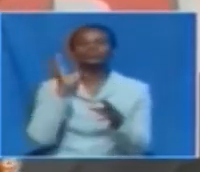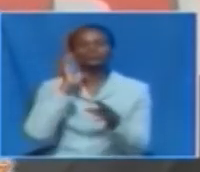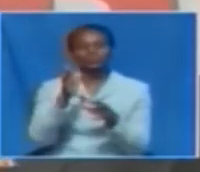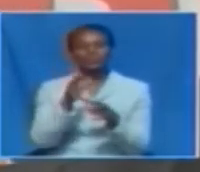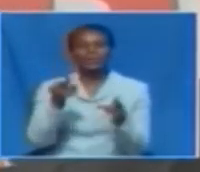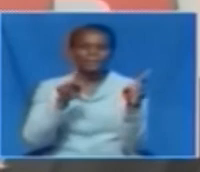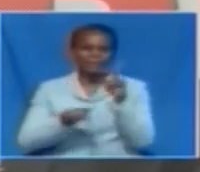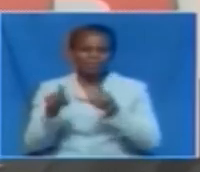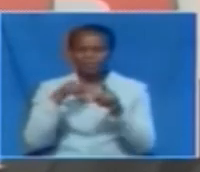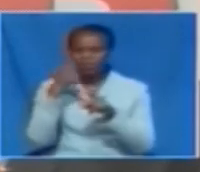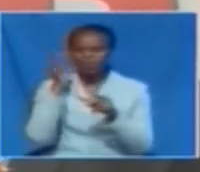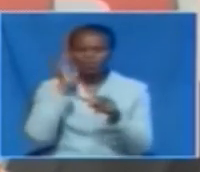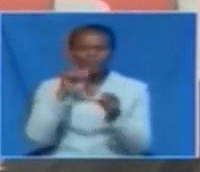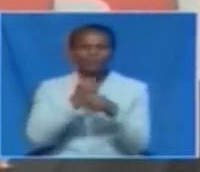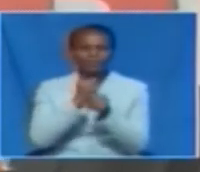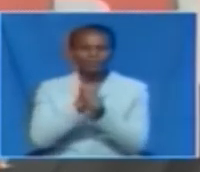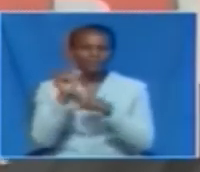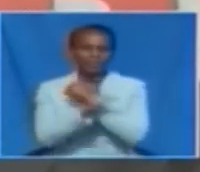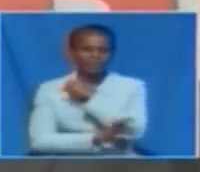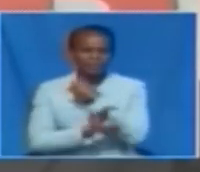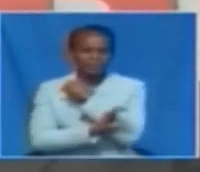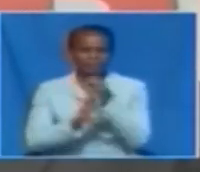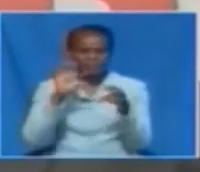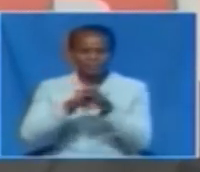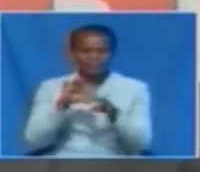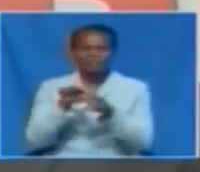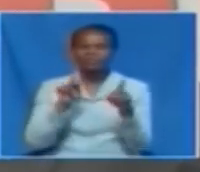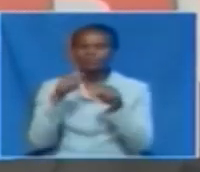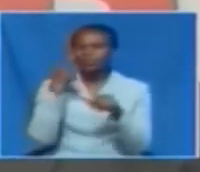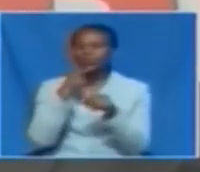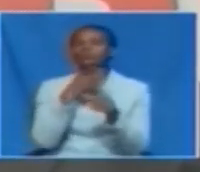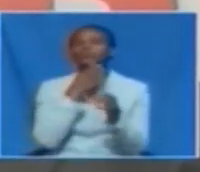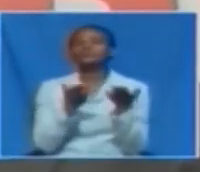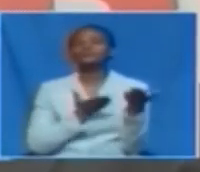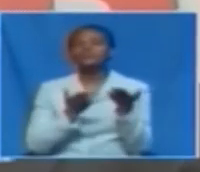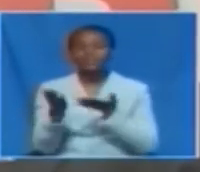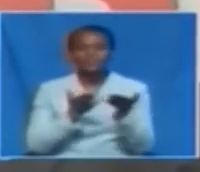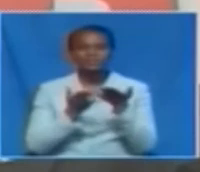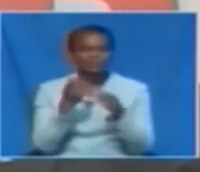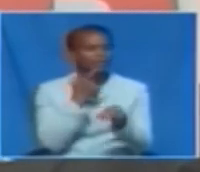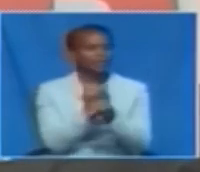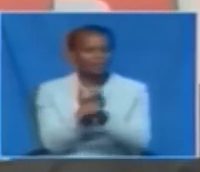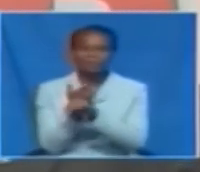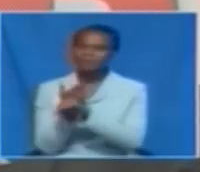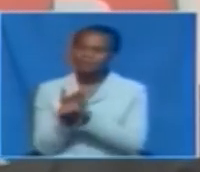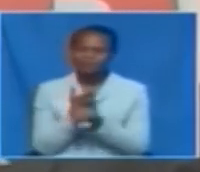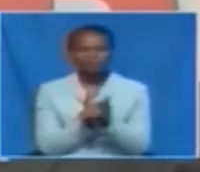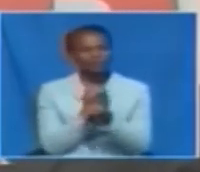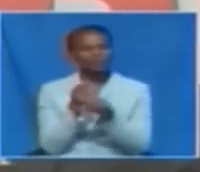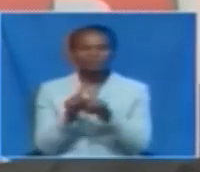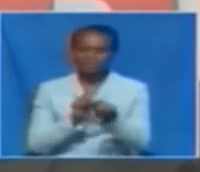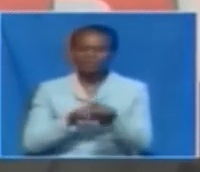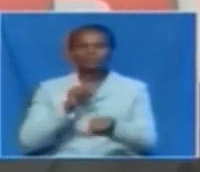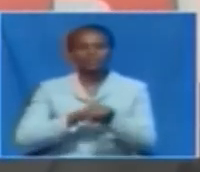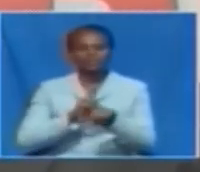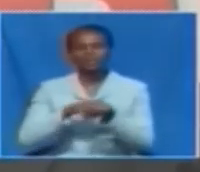The people that will make it in this coming election are those who are steady. They go through difficult times and good times.